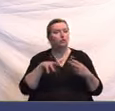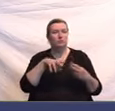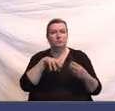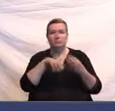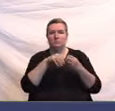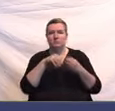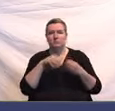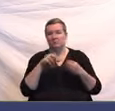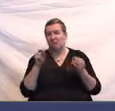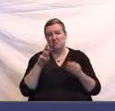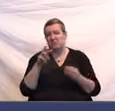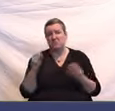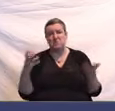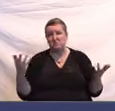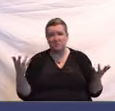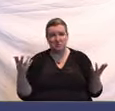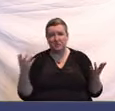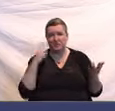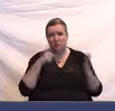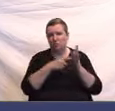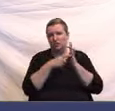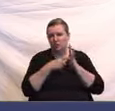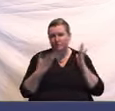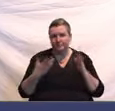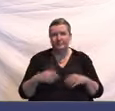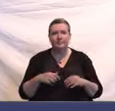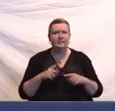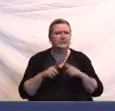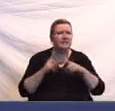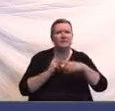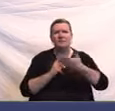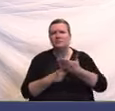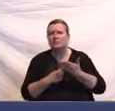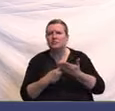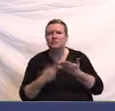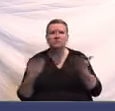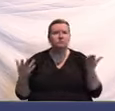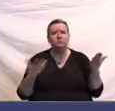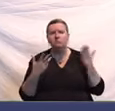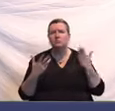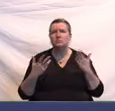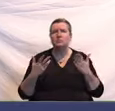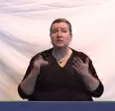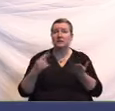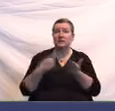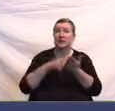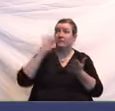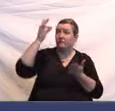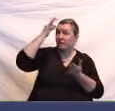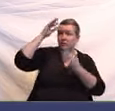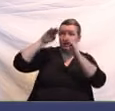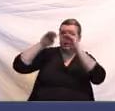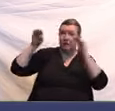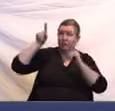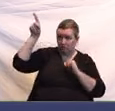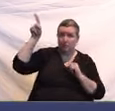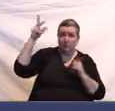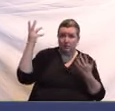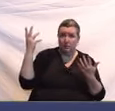time, this has been a discussion. It's a different variant of the discussion at the federal level that we've been asked about as well.